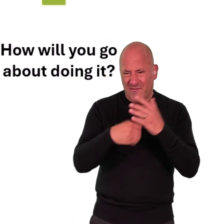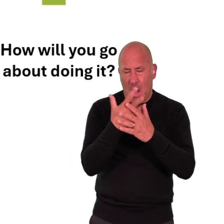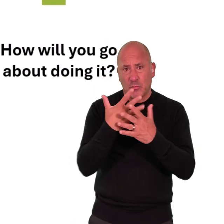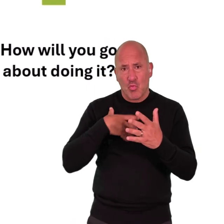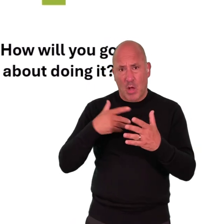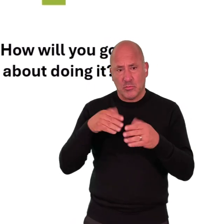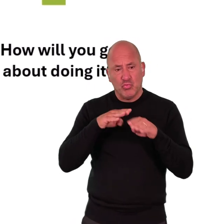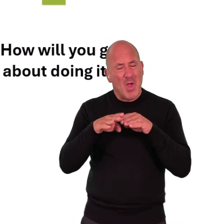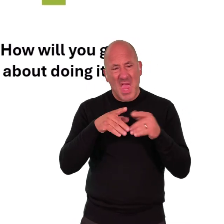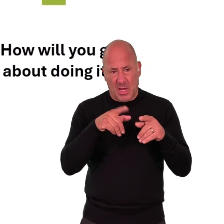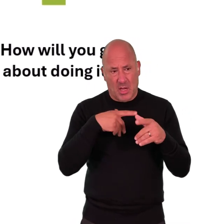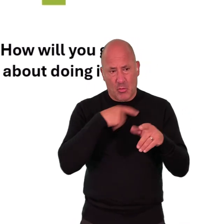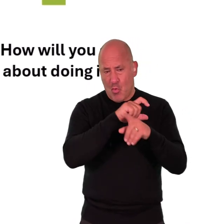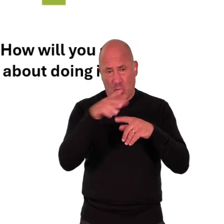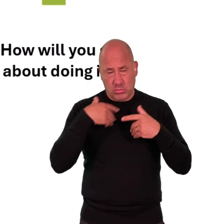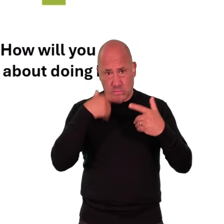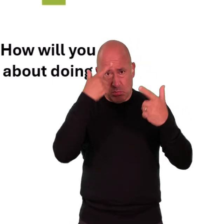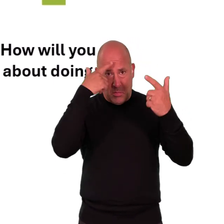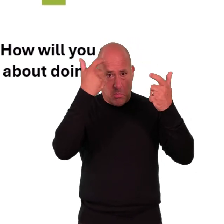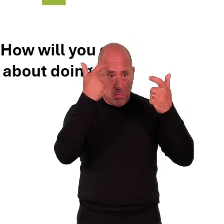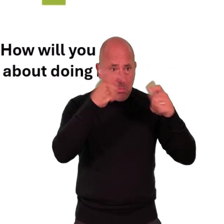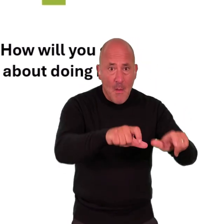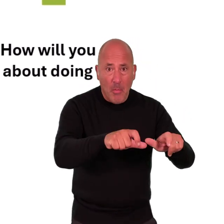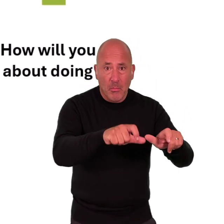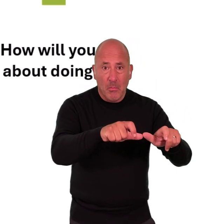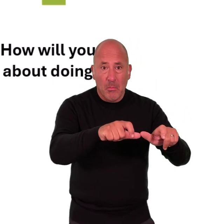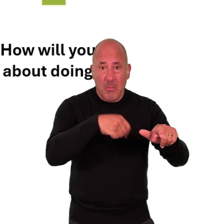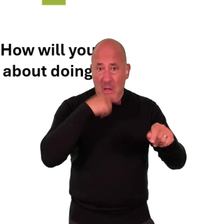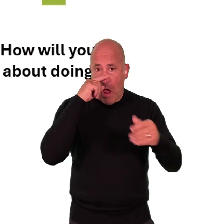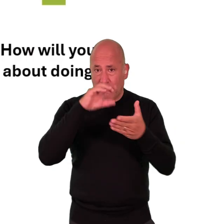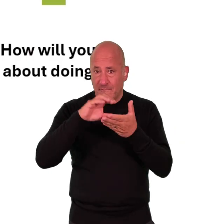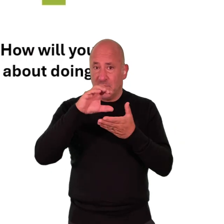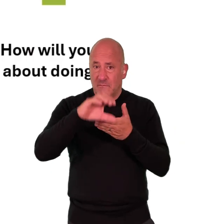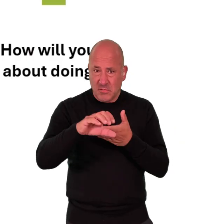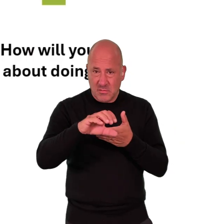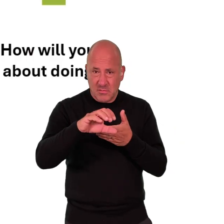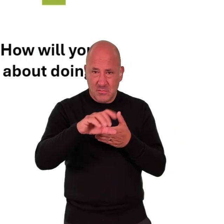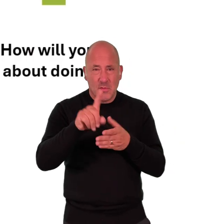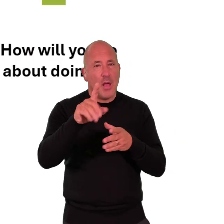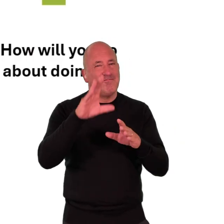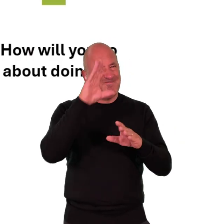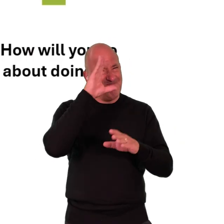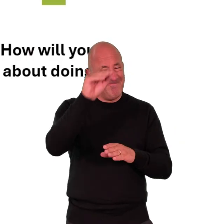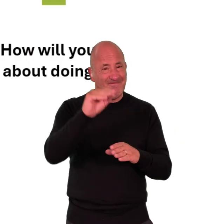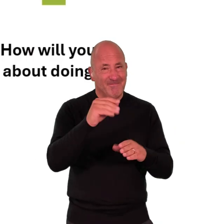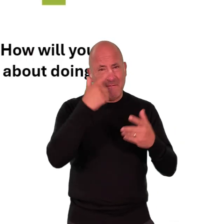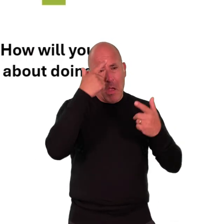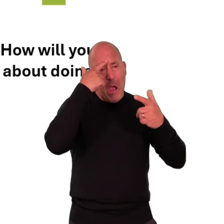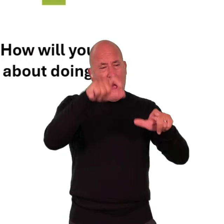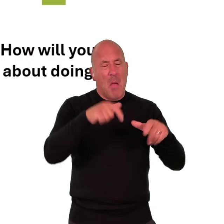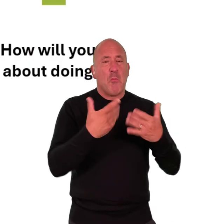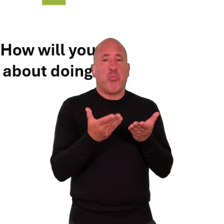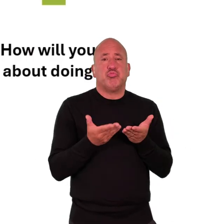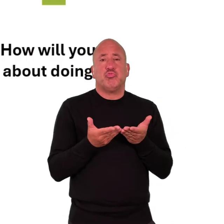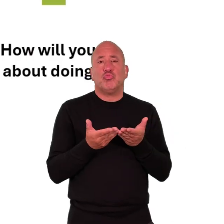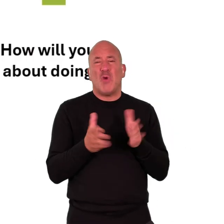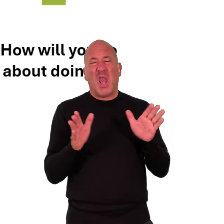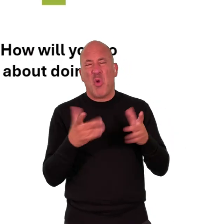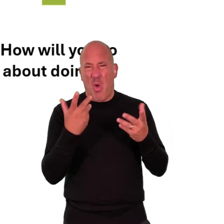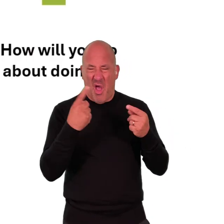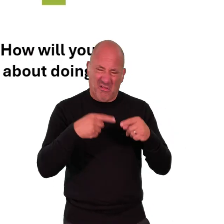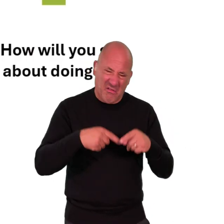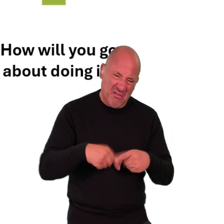be involved? Have you identified any specific training or courses? It's worth